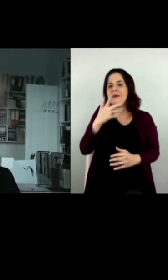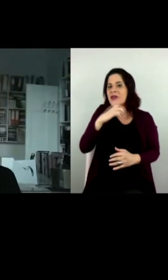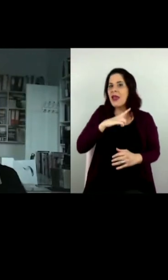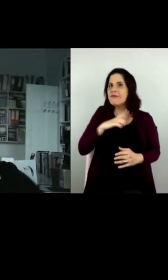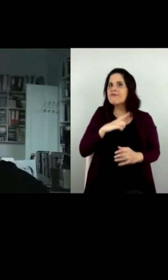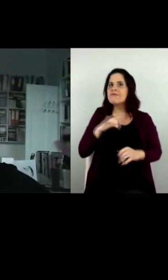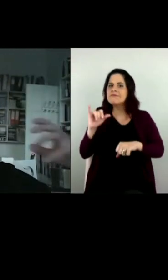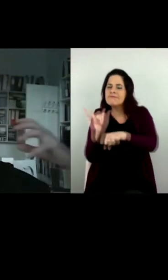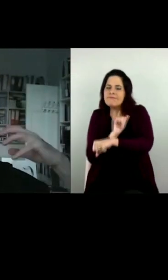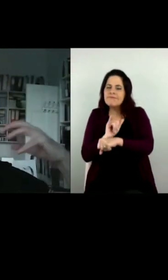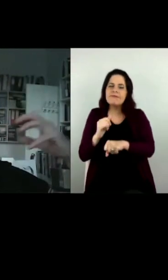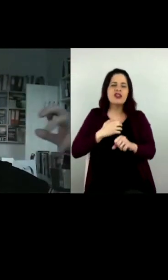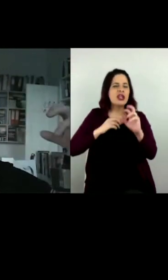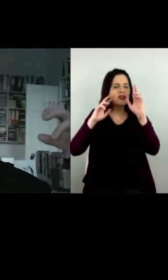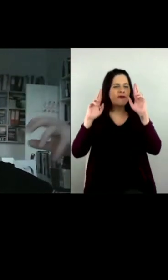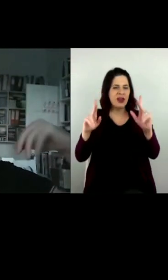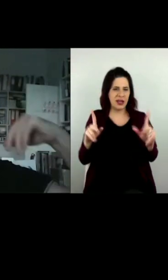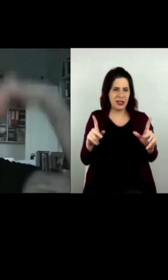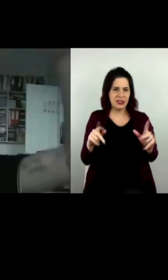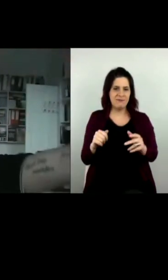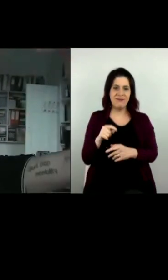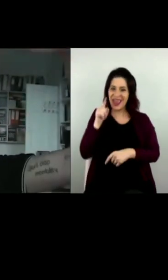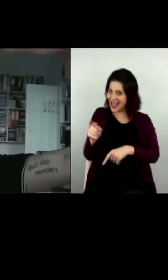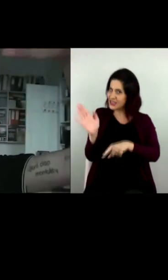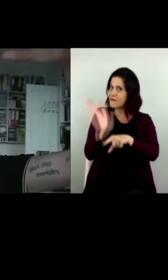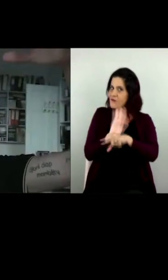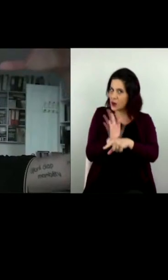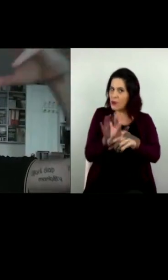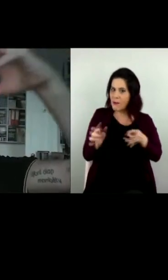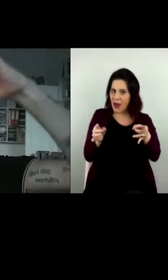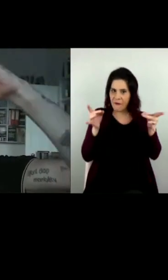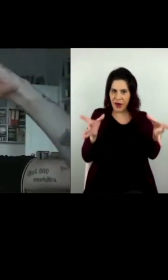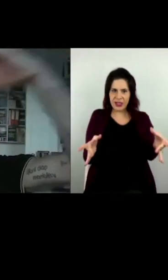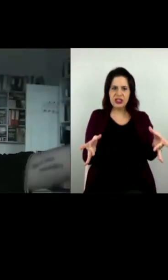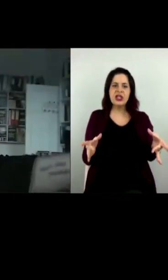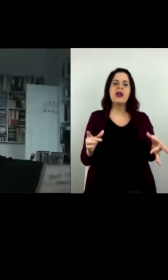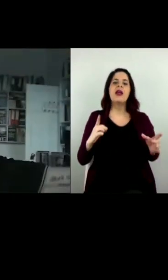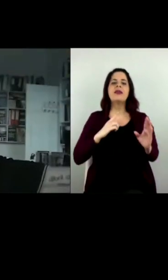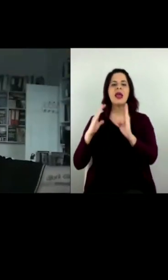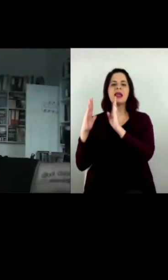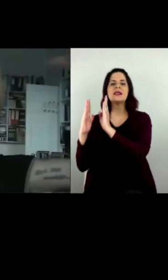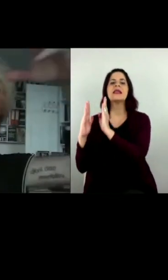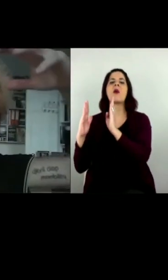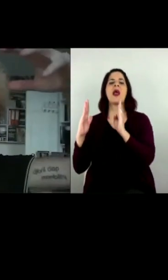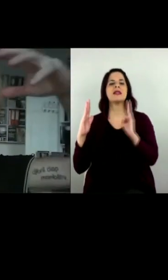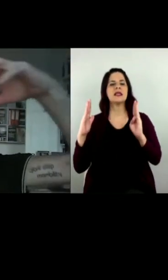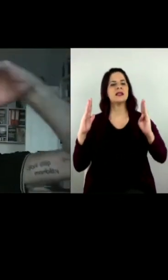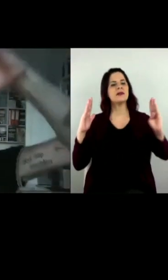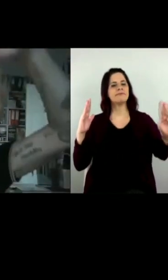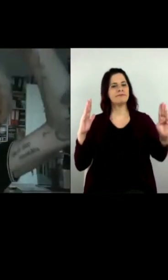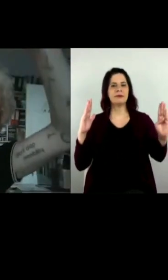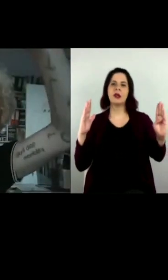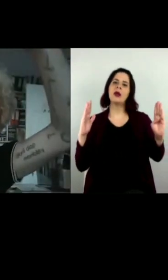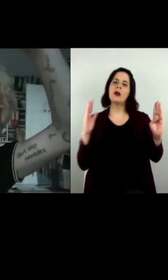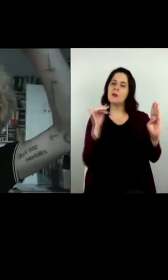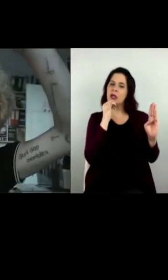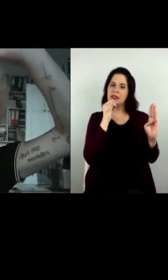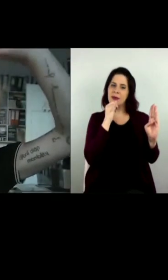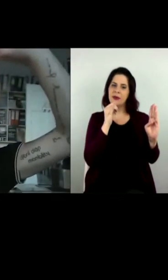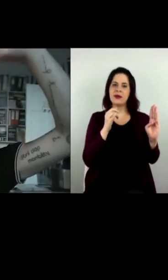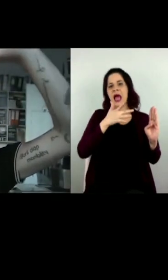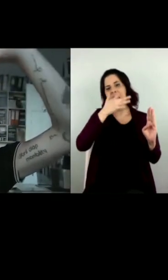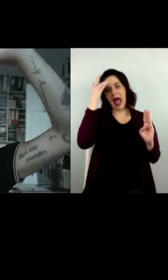film, we were going to have some big sequences. Mm-hmm. There were like 100 people and a crane